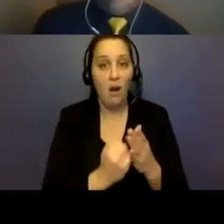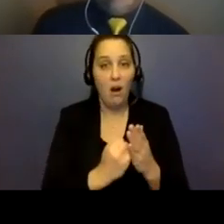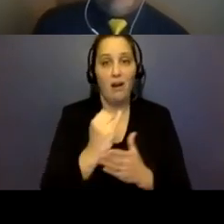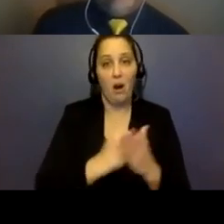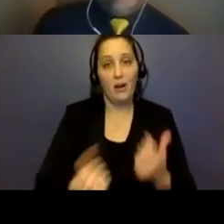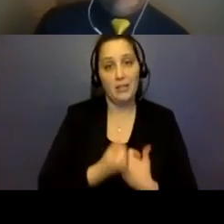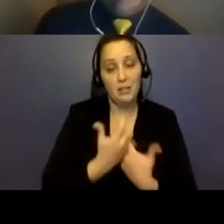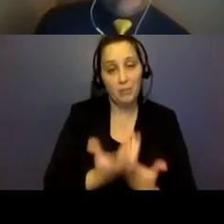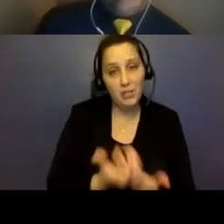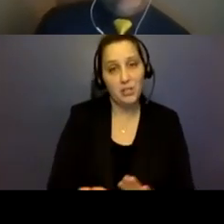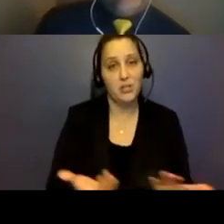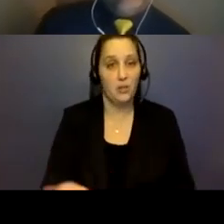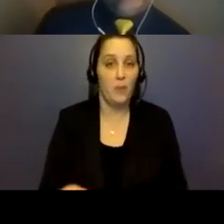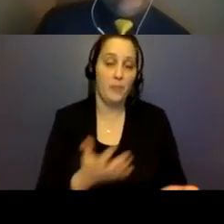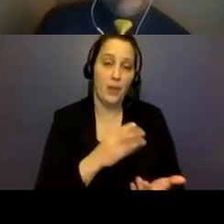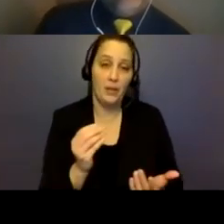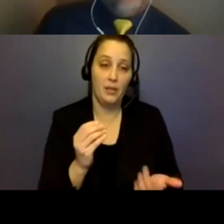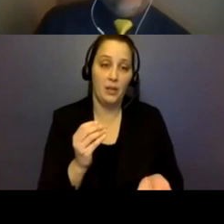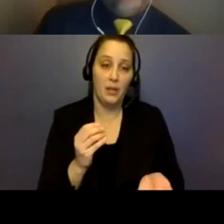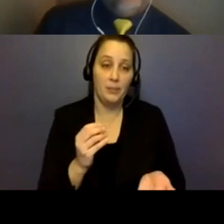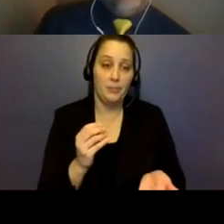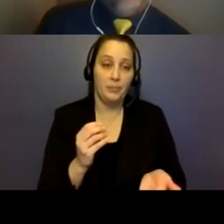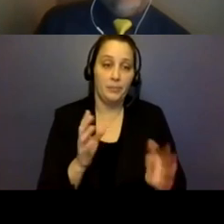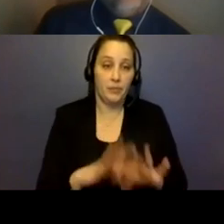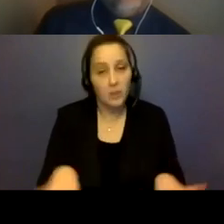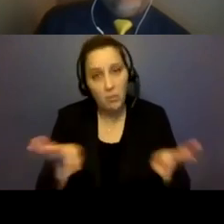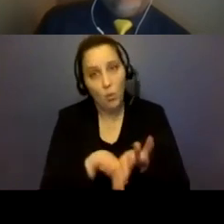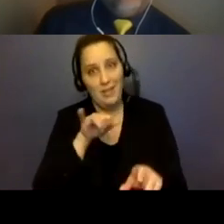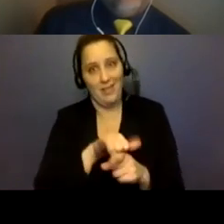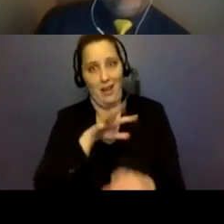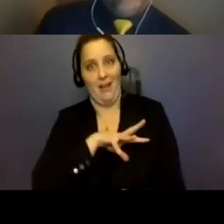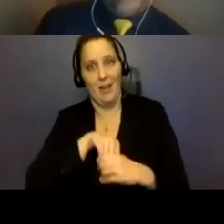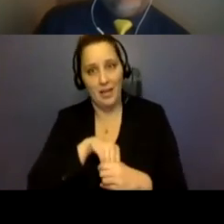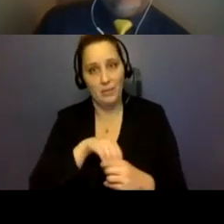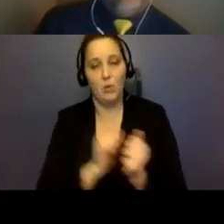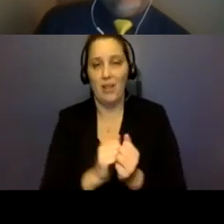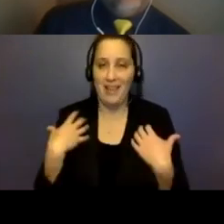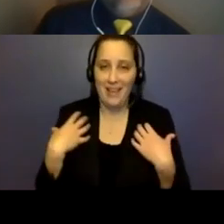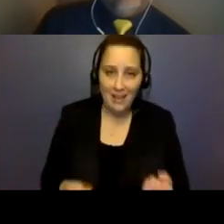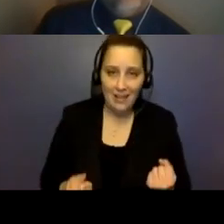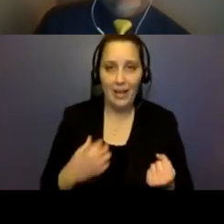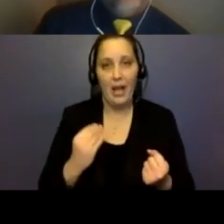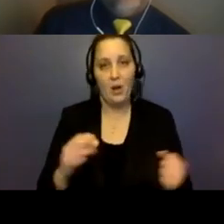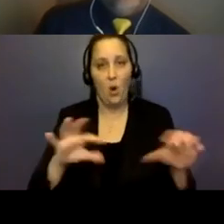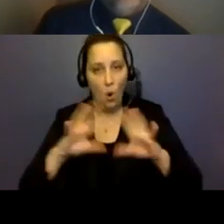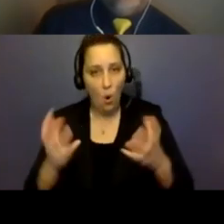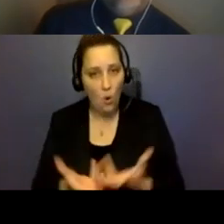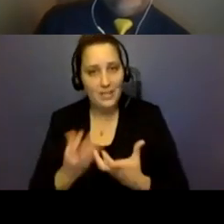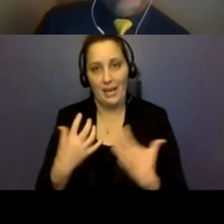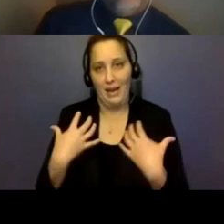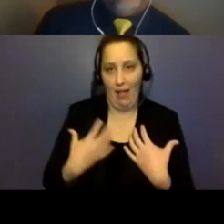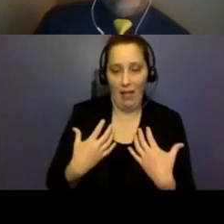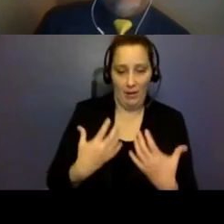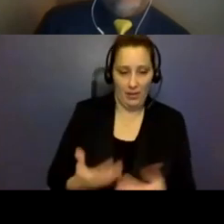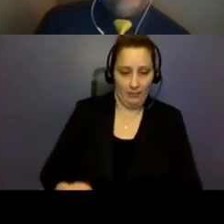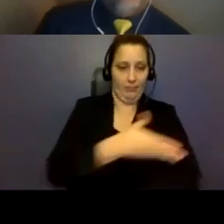expression. And you know, the importance of that engagement in healing and wholeness and health and really